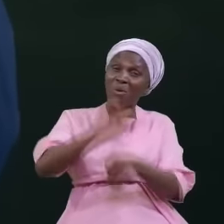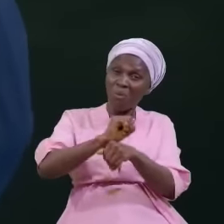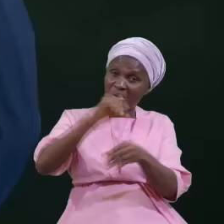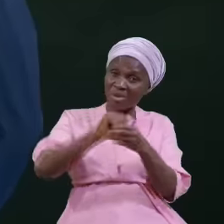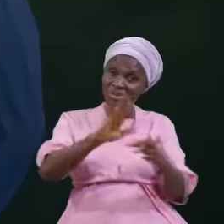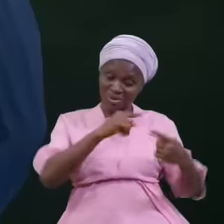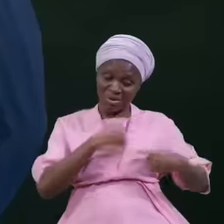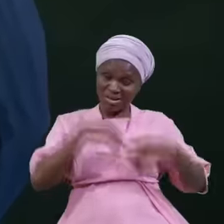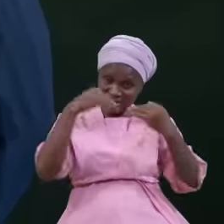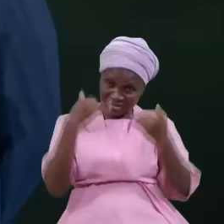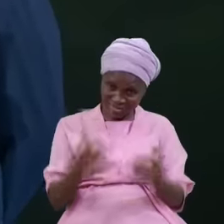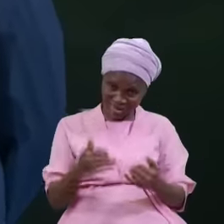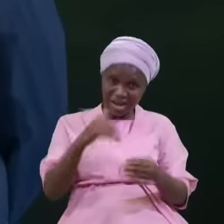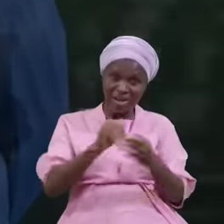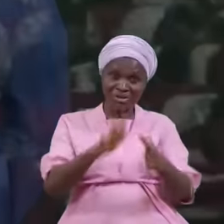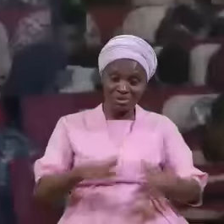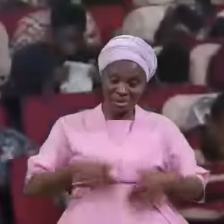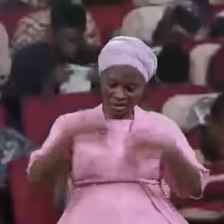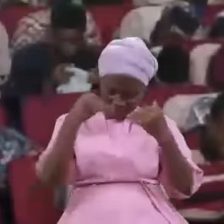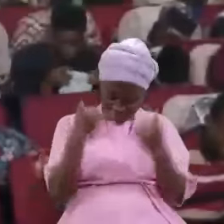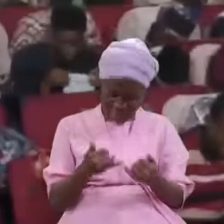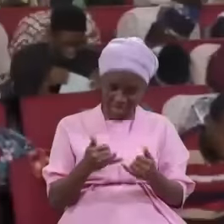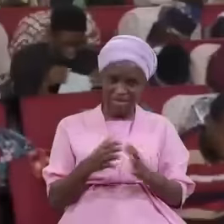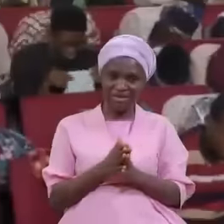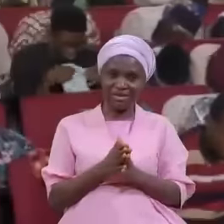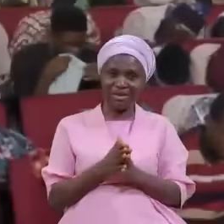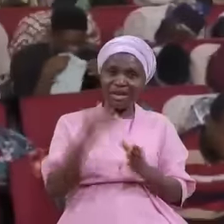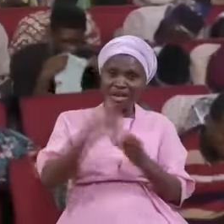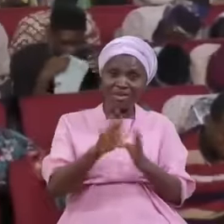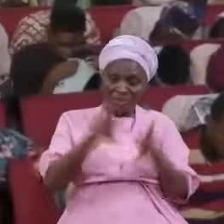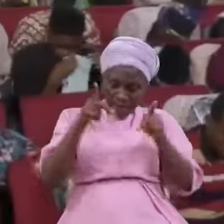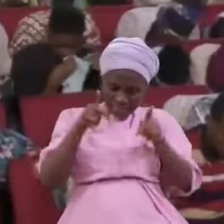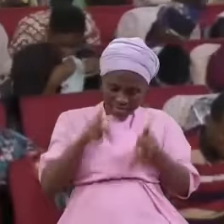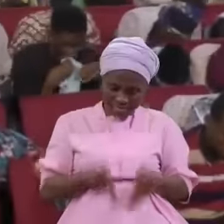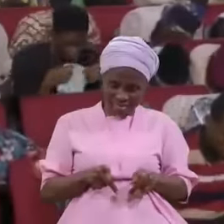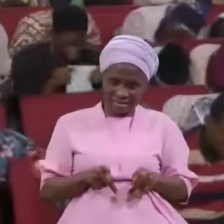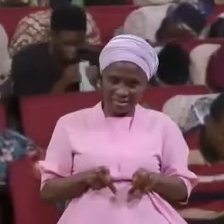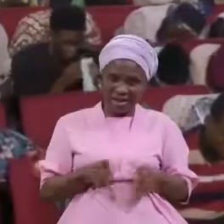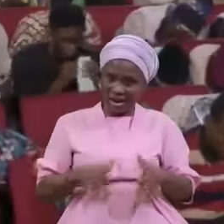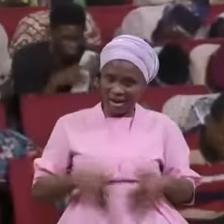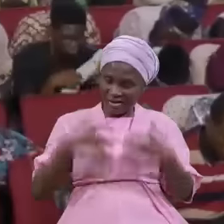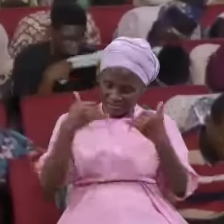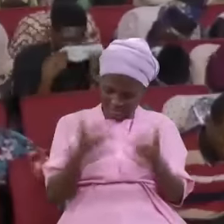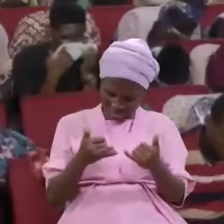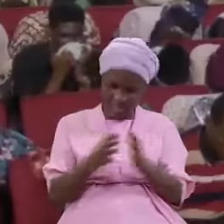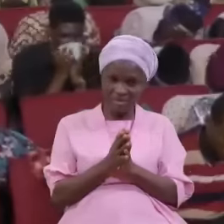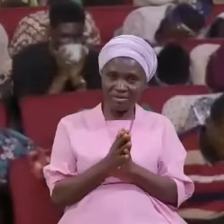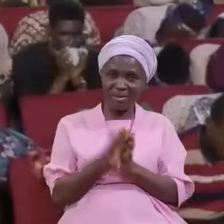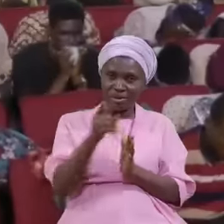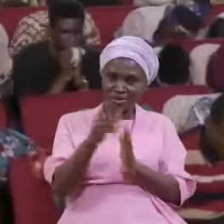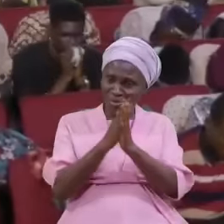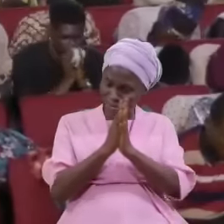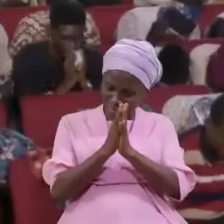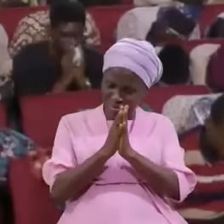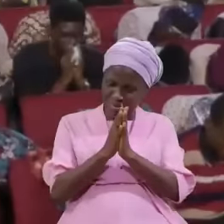right now. Walk in your personality right now. And say, "Lord, all